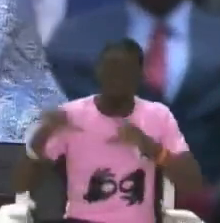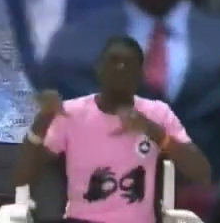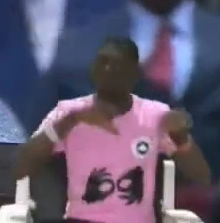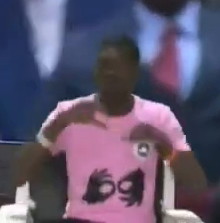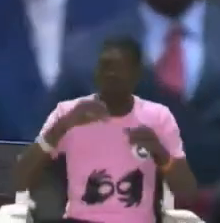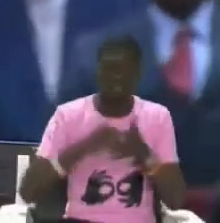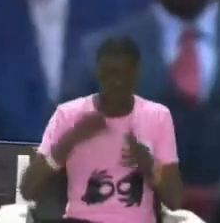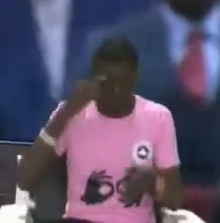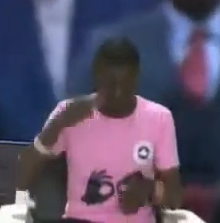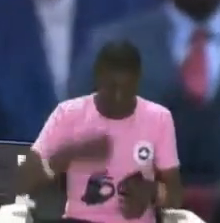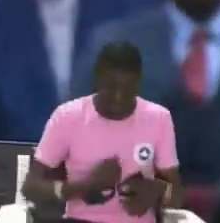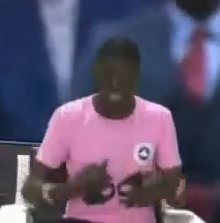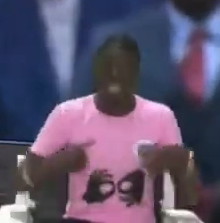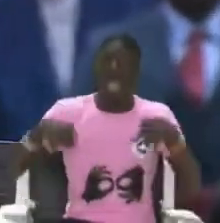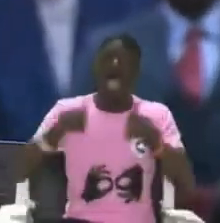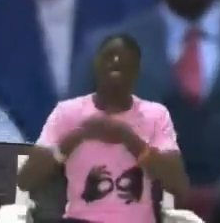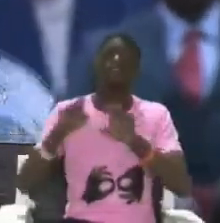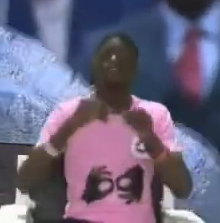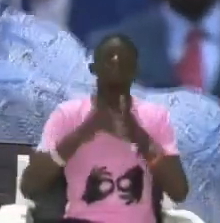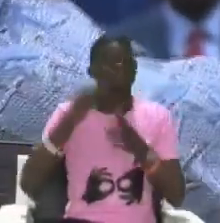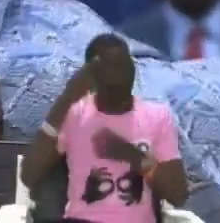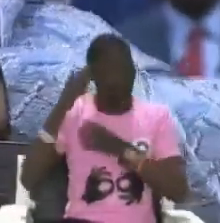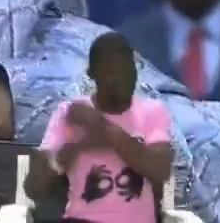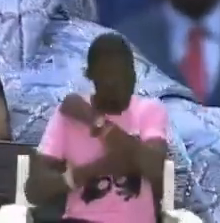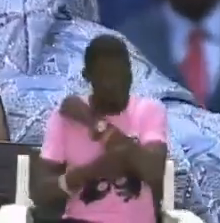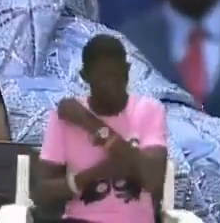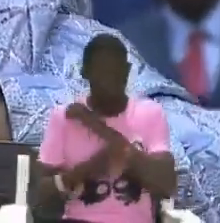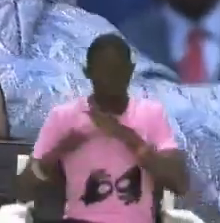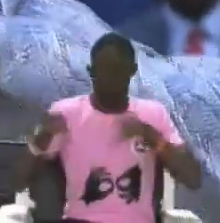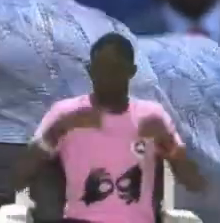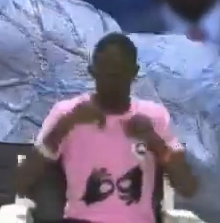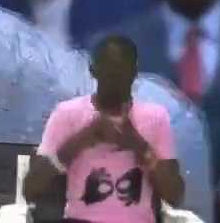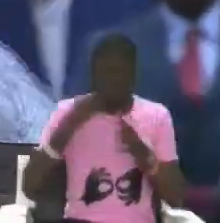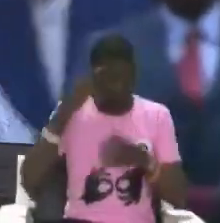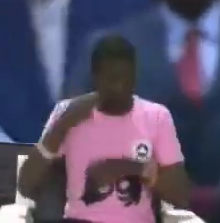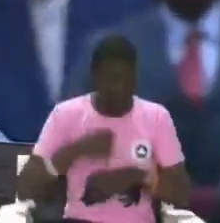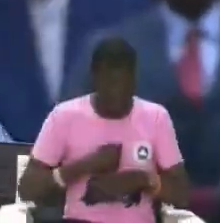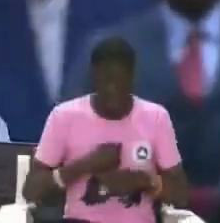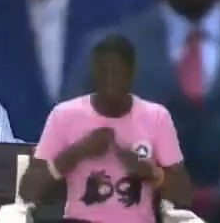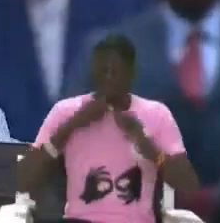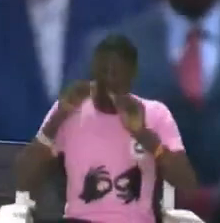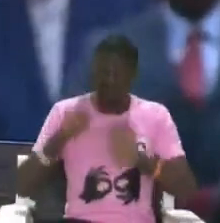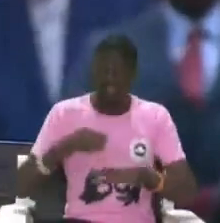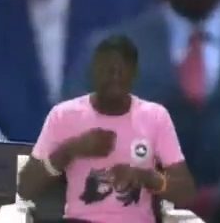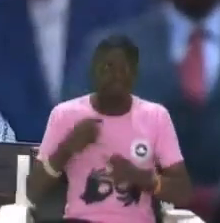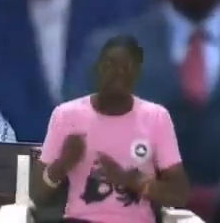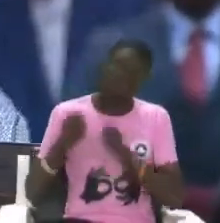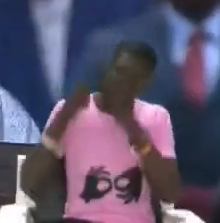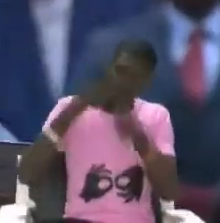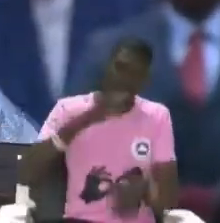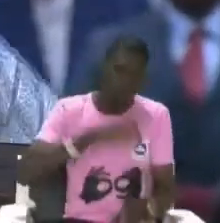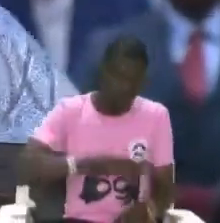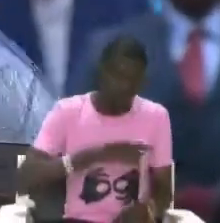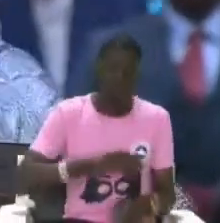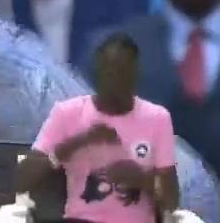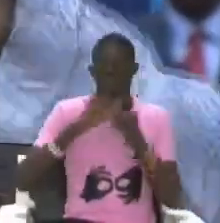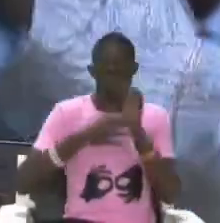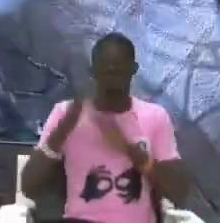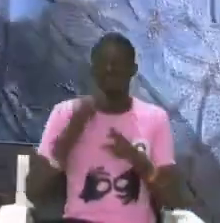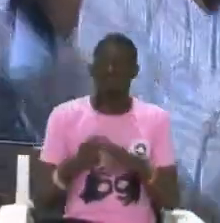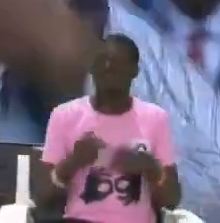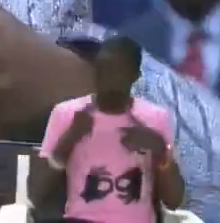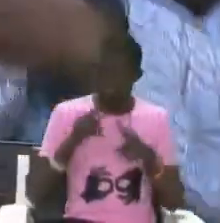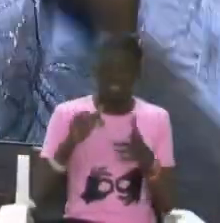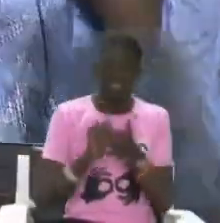time you were talking with him. But today we are all claiming, because we belong to that word, that promise indeed,